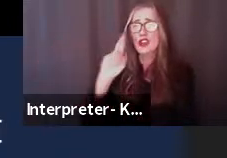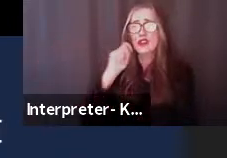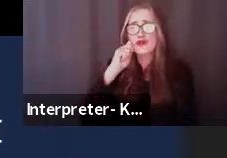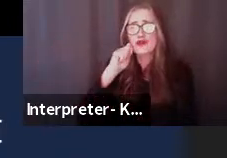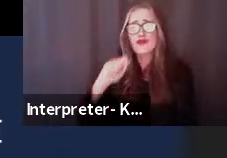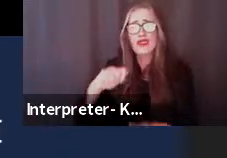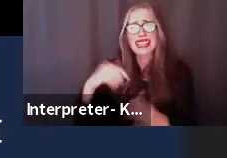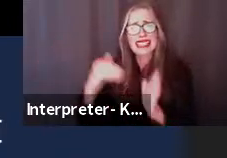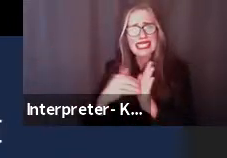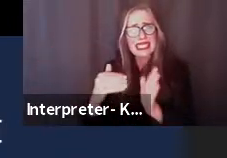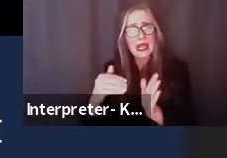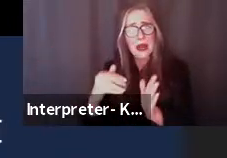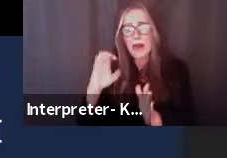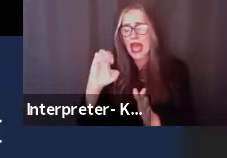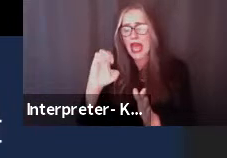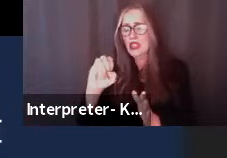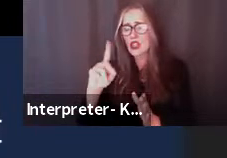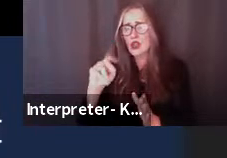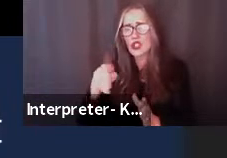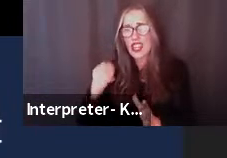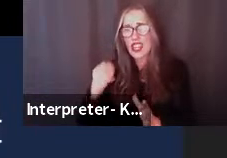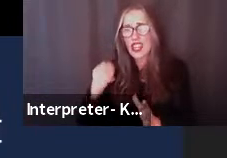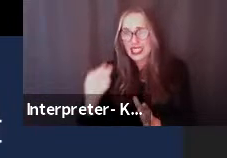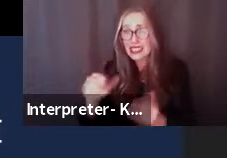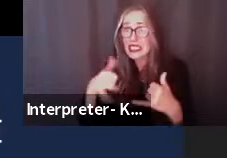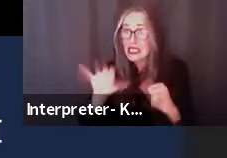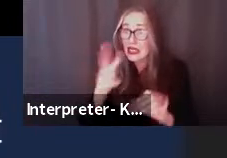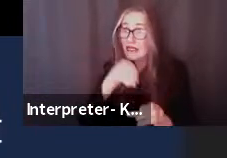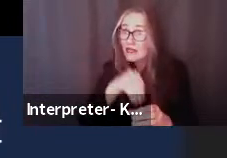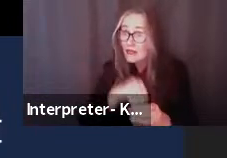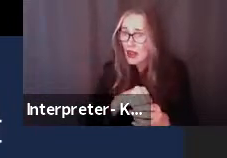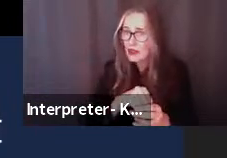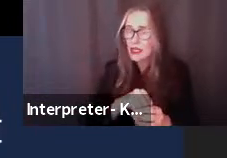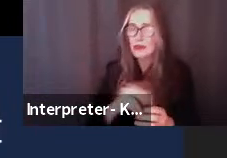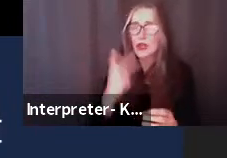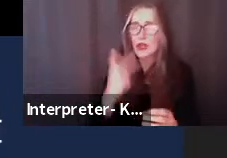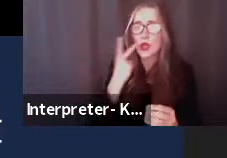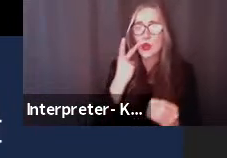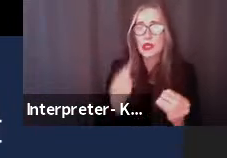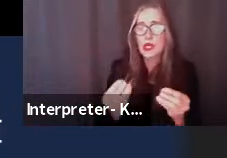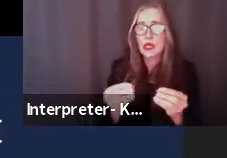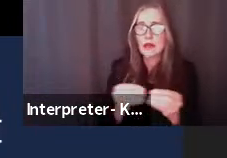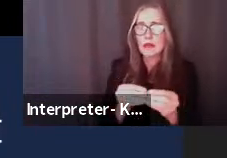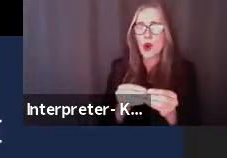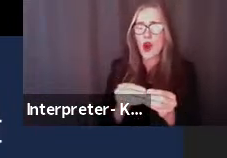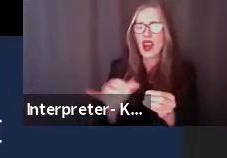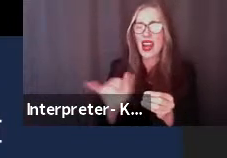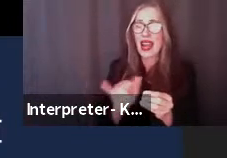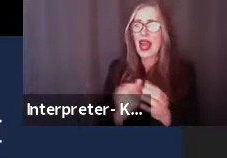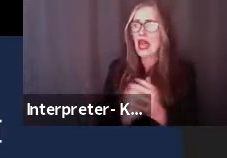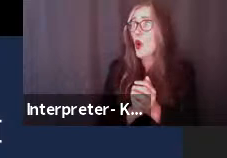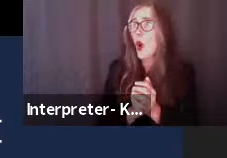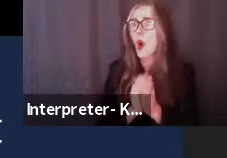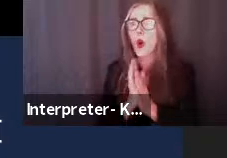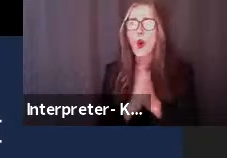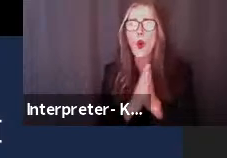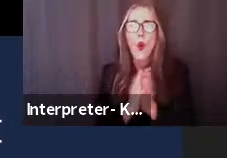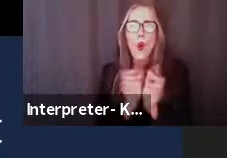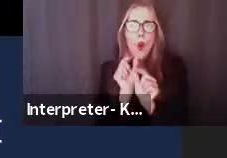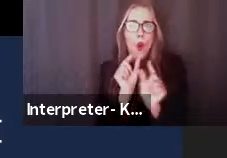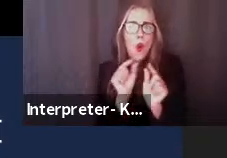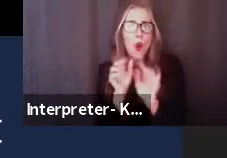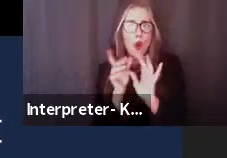also um makes it where they start to be seen as kind of scandalous stories in some way